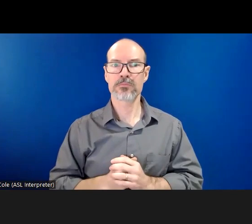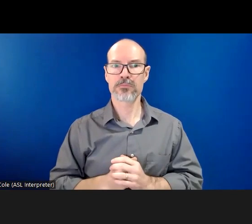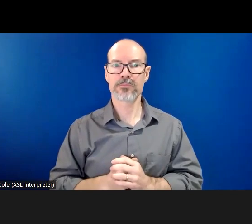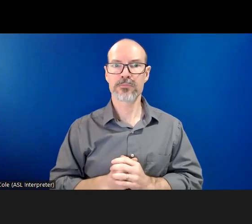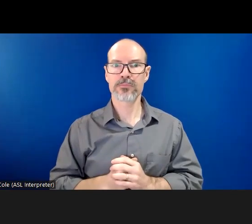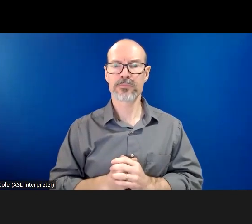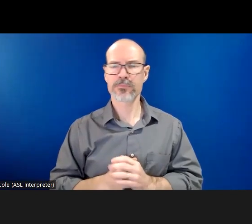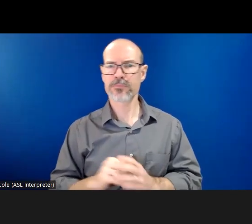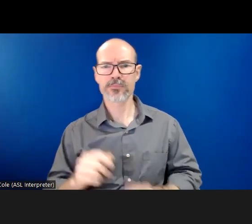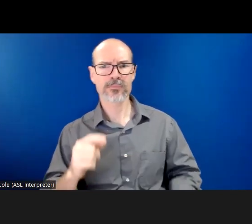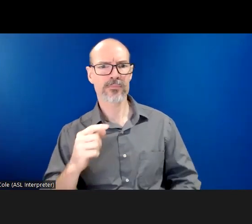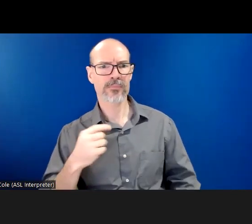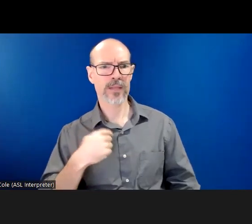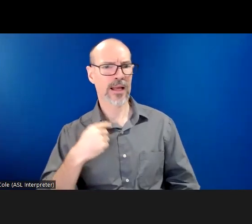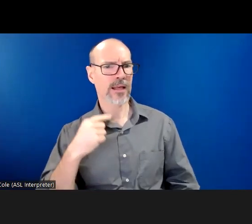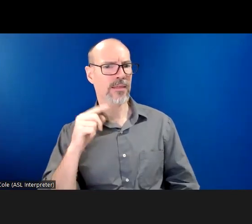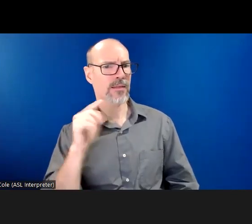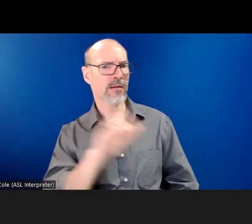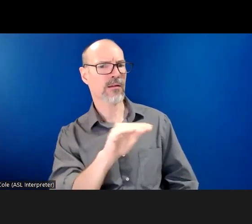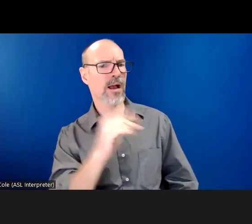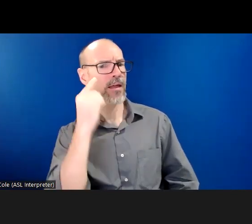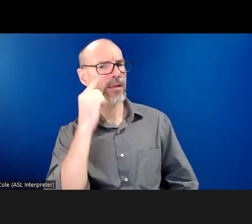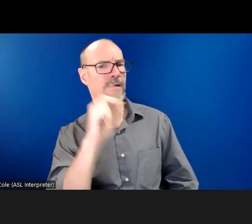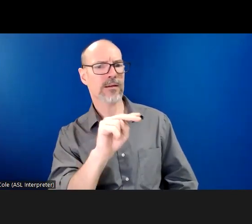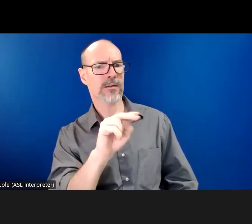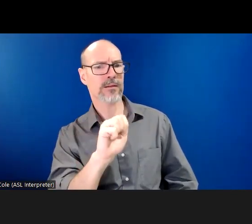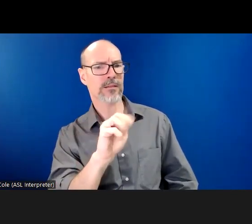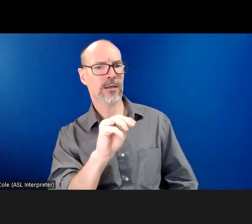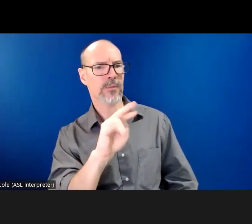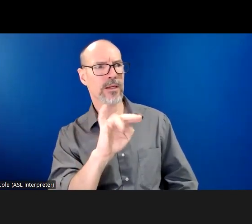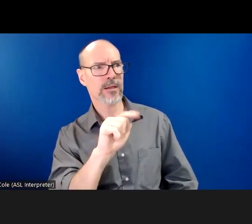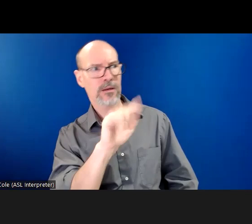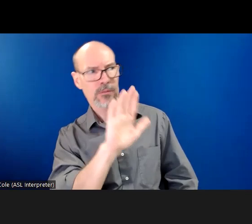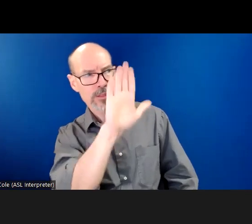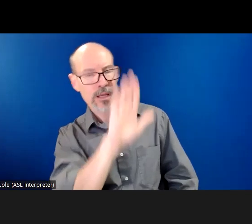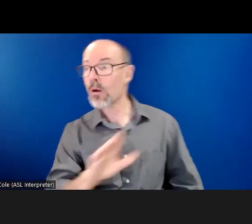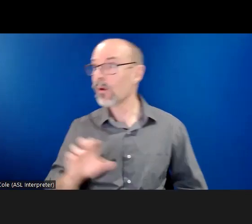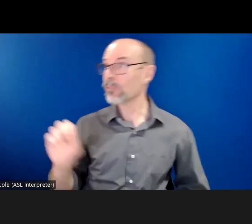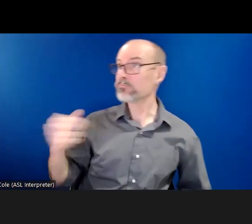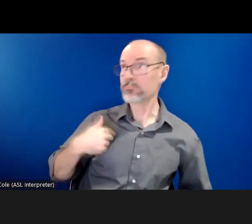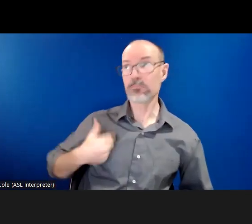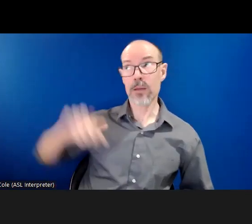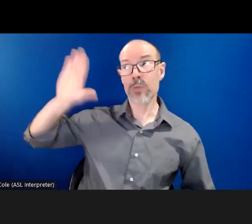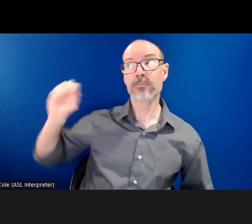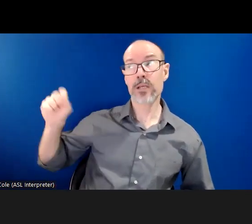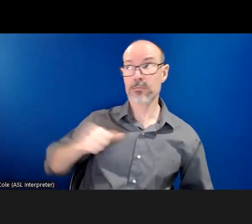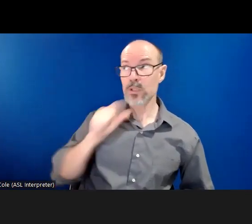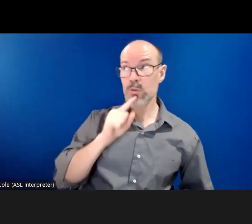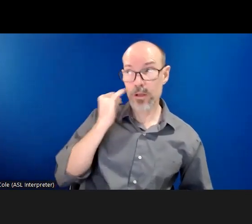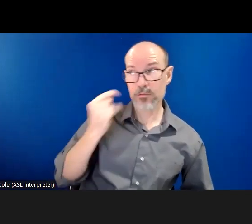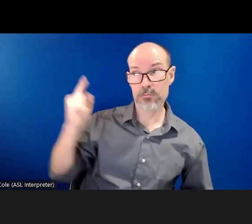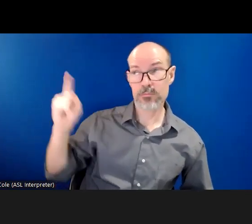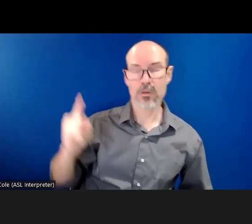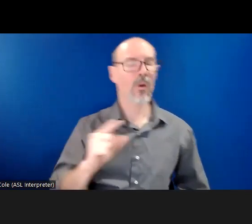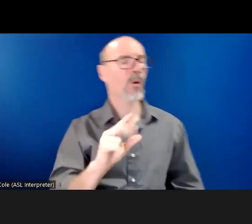I think Namrita is raising her hand. I'm not sure if you got her. Yes, I am. I couldn't tell whether it got raised or not. I did not see